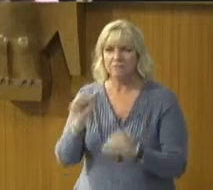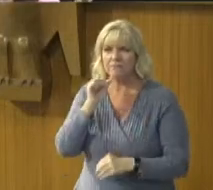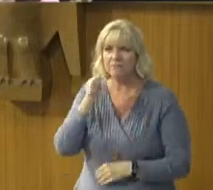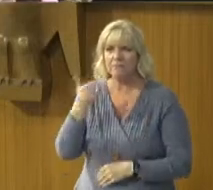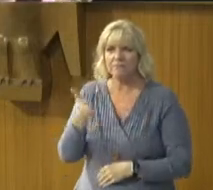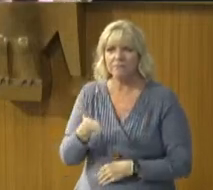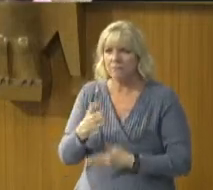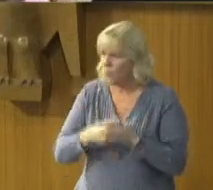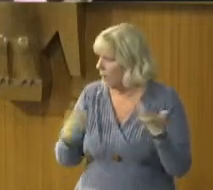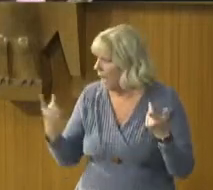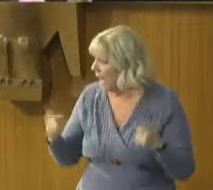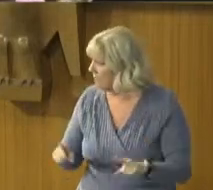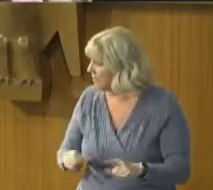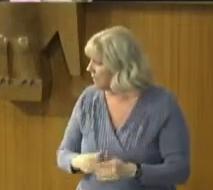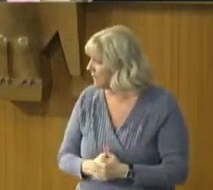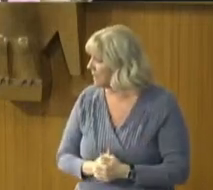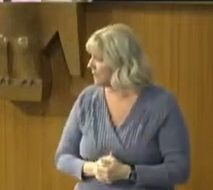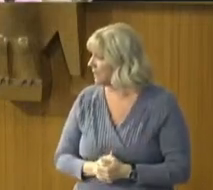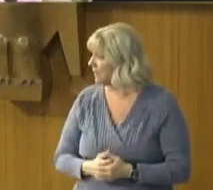think happened?